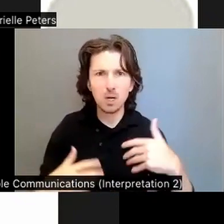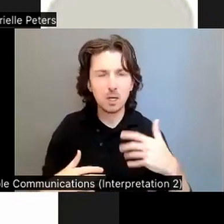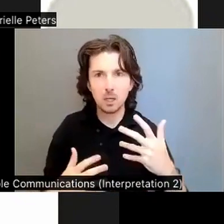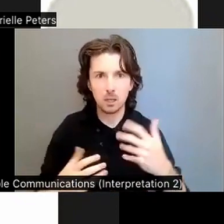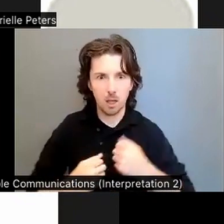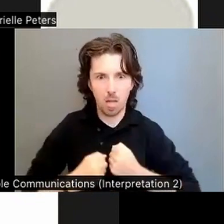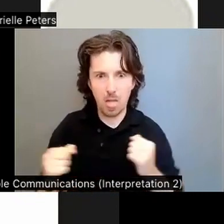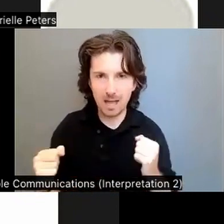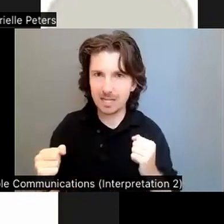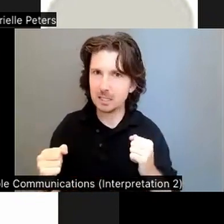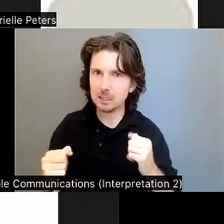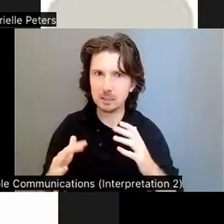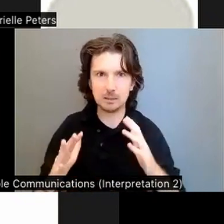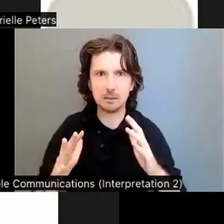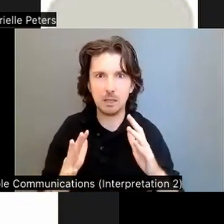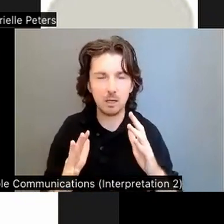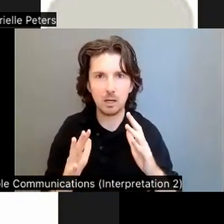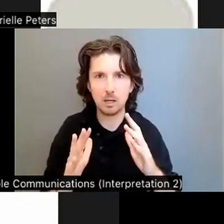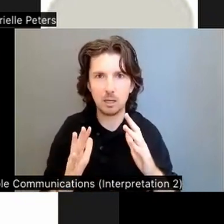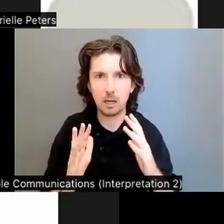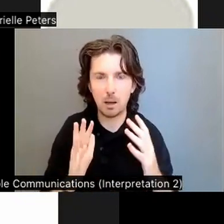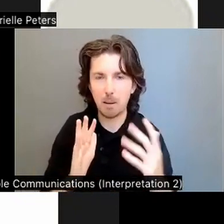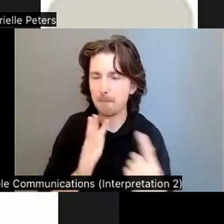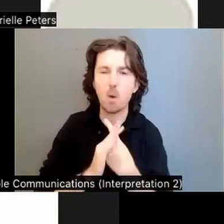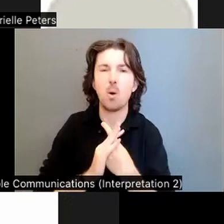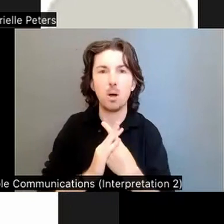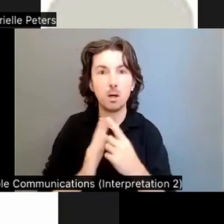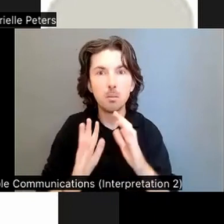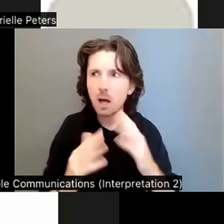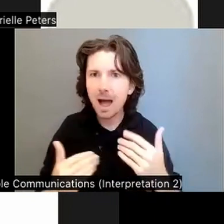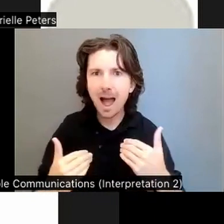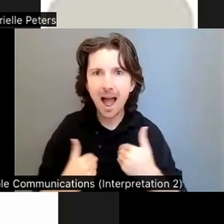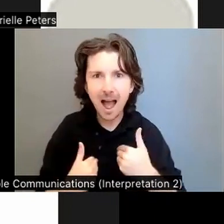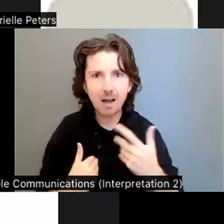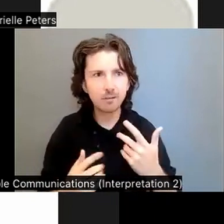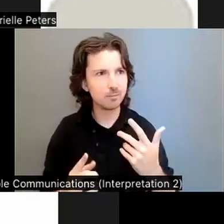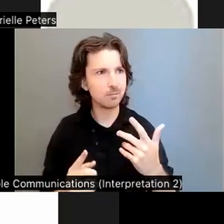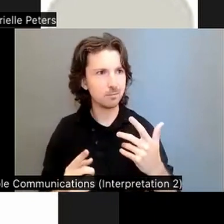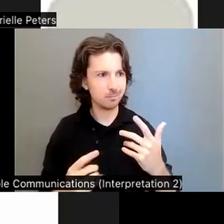can happen to this white privileged family. And that, I think, shifts sometimes for